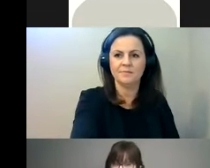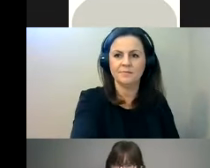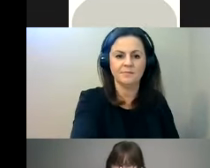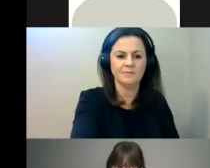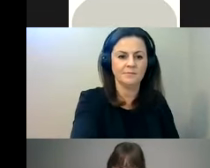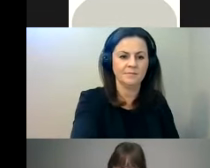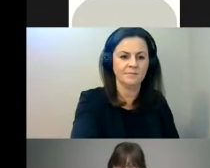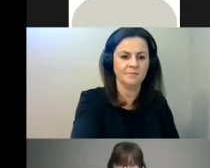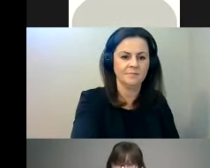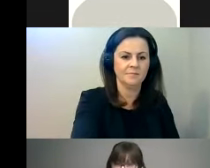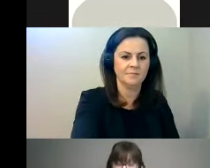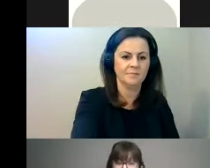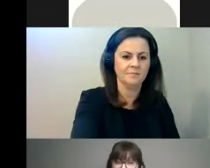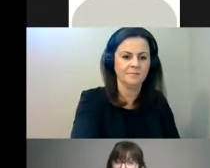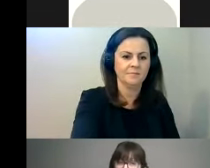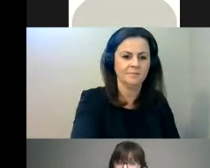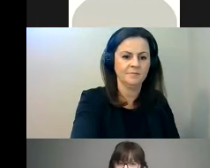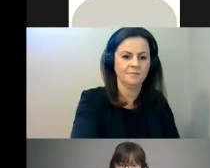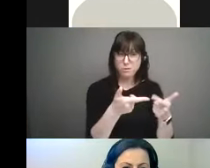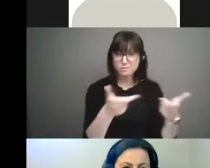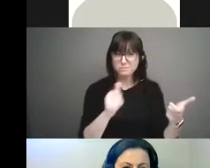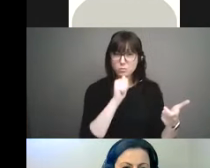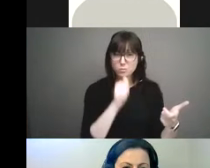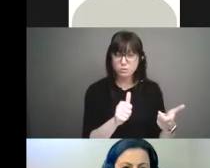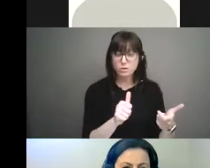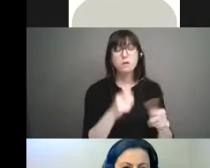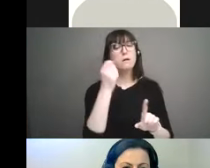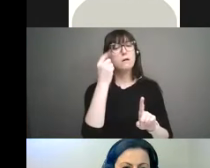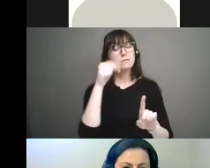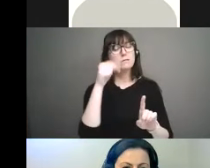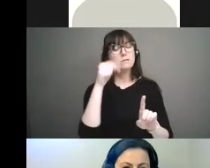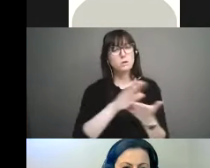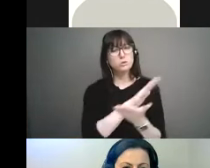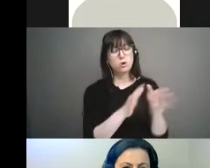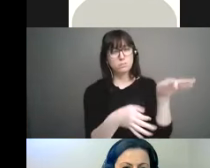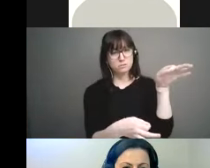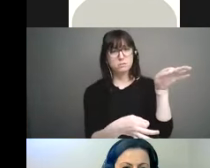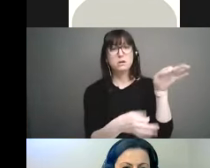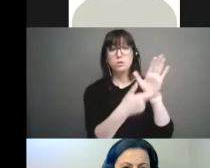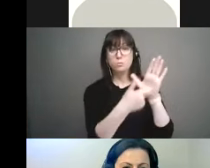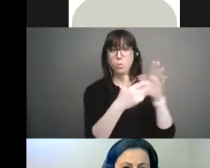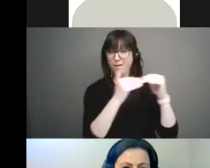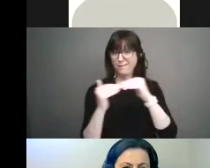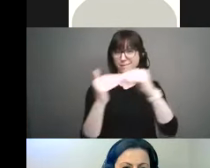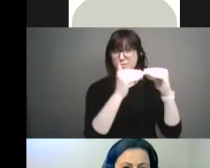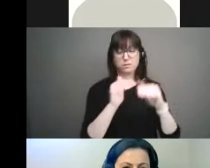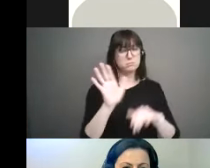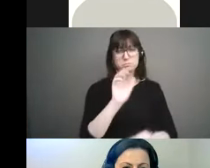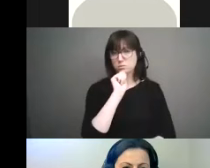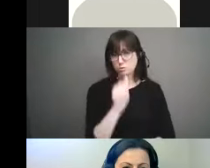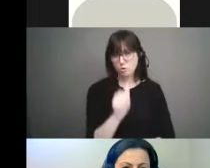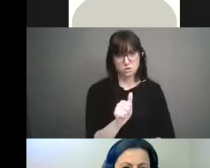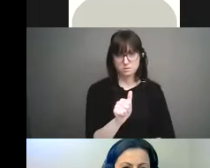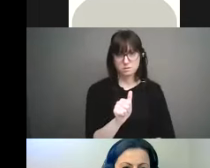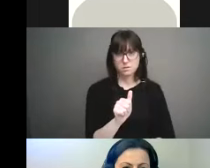misuse your property? And don't think that this is a document that requires equal treatment. In other words, I hear endlessly,